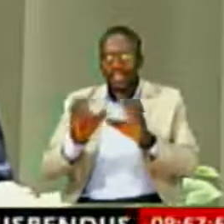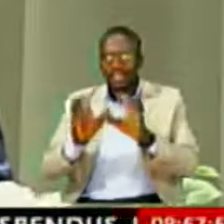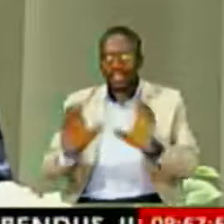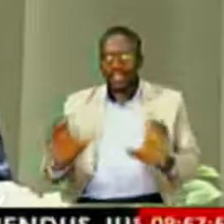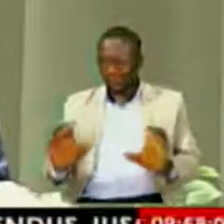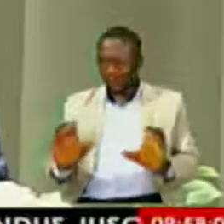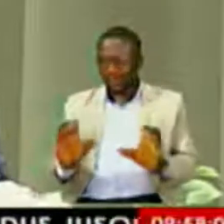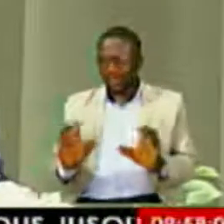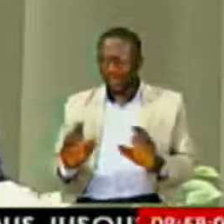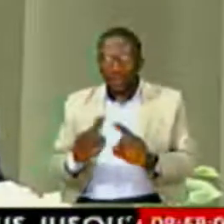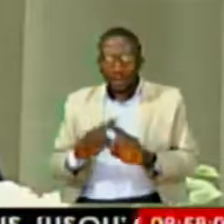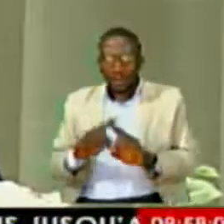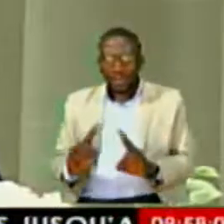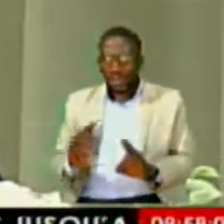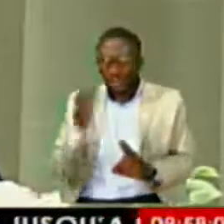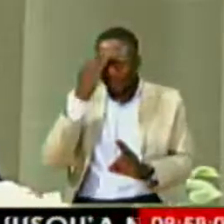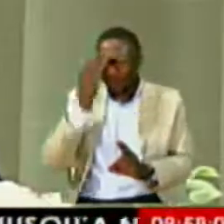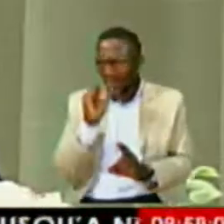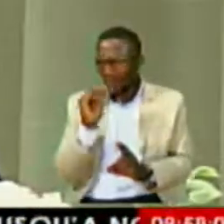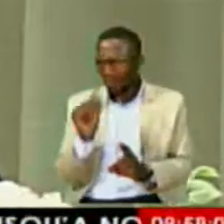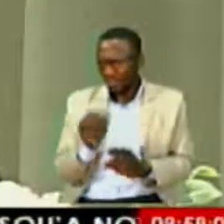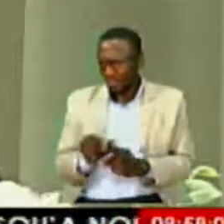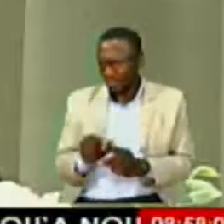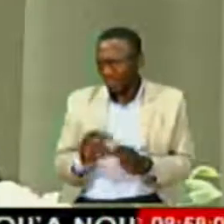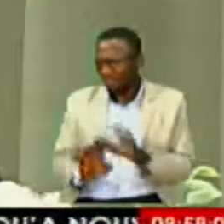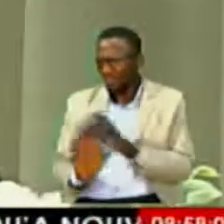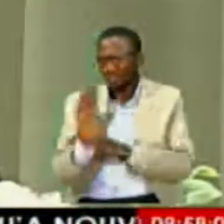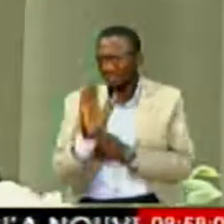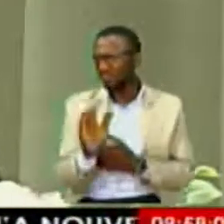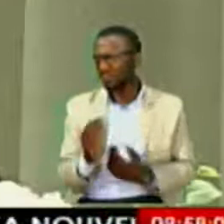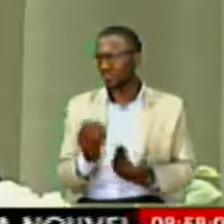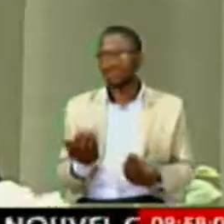la parole de Dieu. But they don't have anything to do with the word of God.